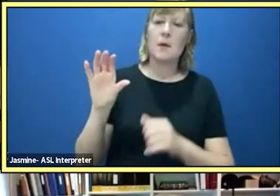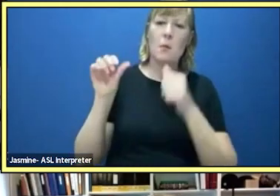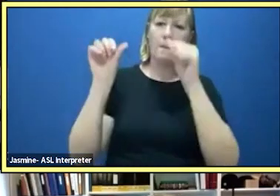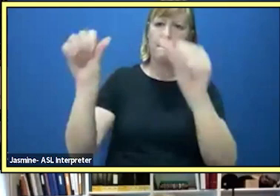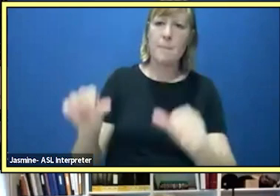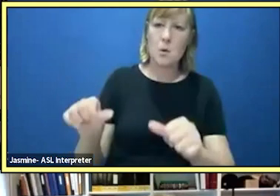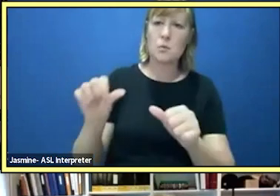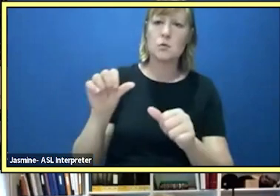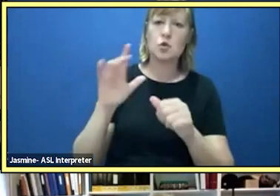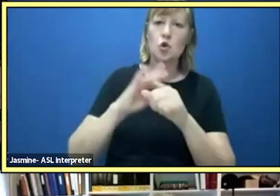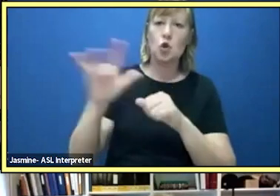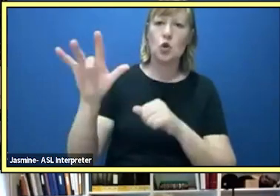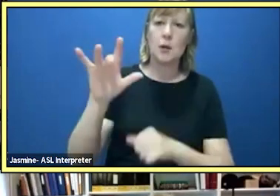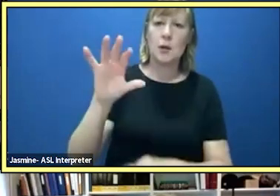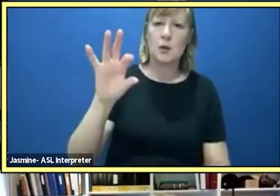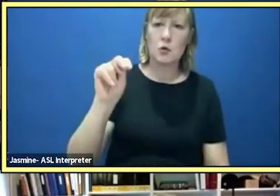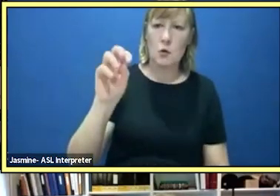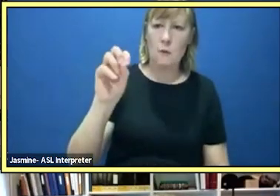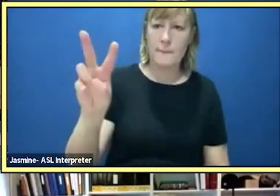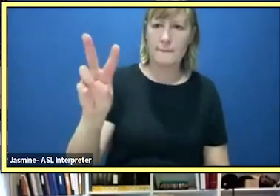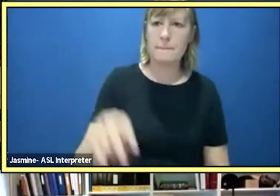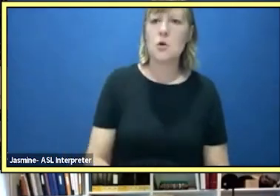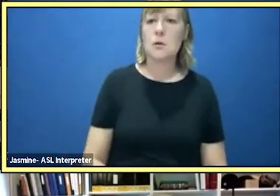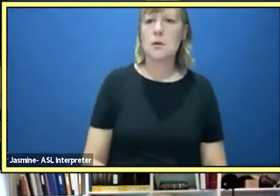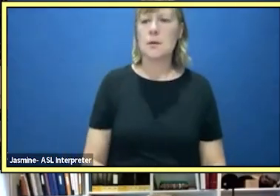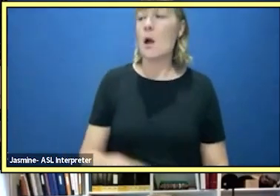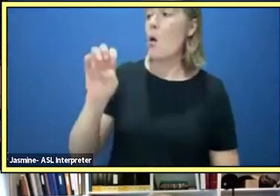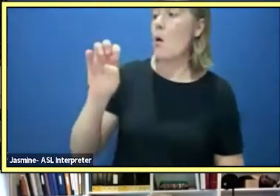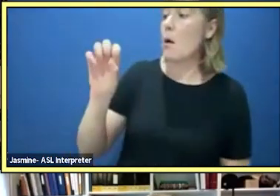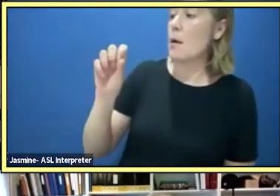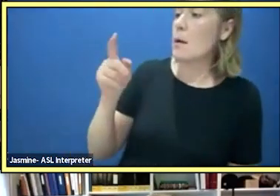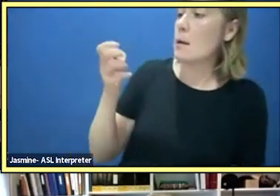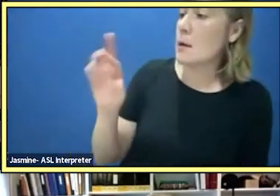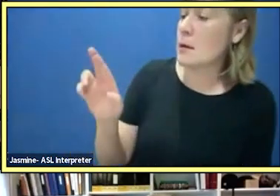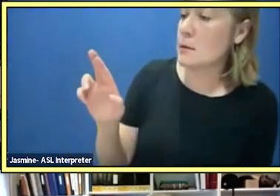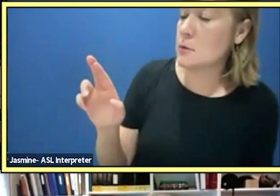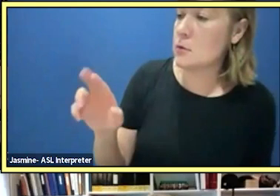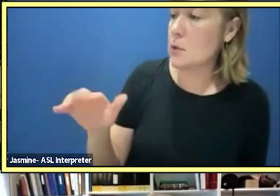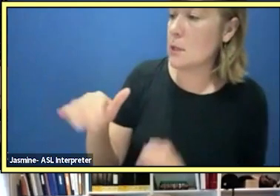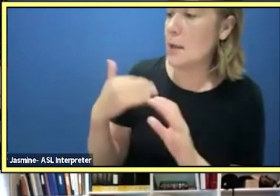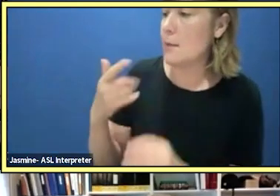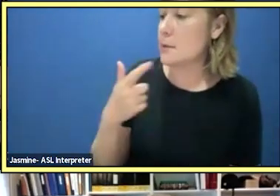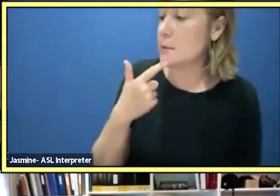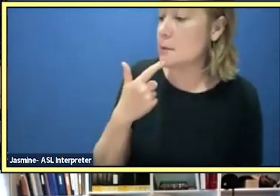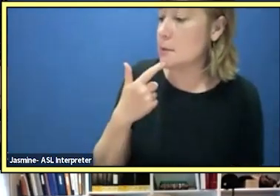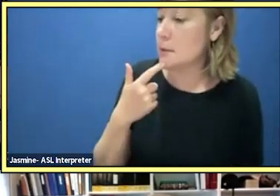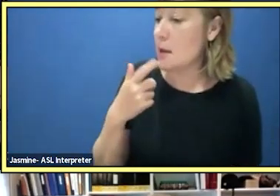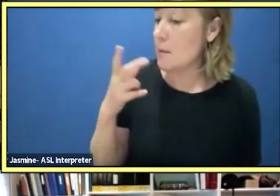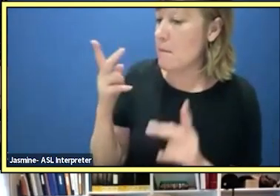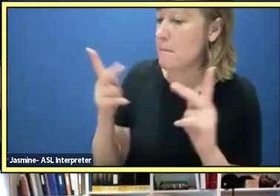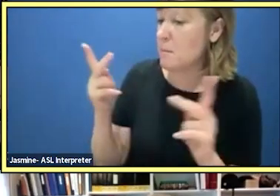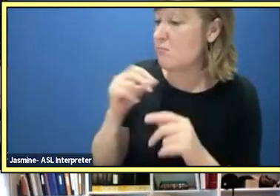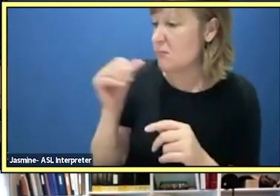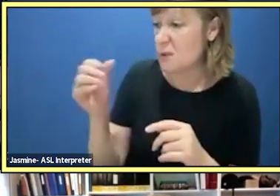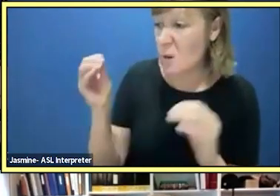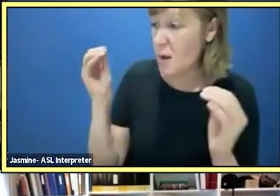Someone just emailed Esther, email Esther Picone, just email and said, if somebody doesn't have computer access, how will they be able to get support around this? And